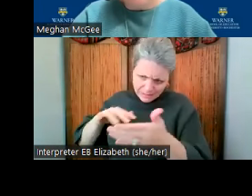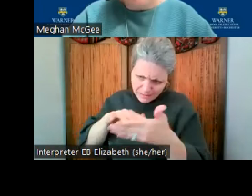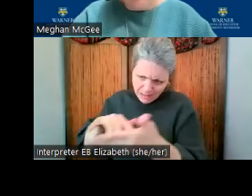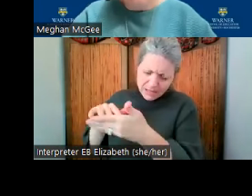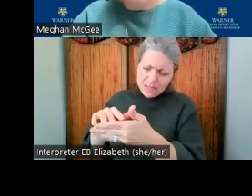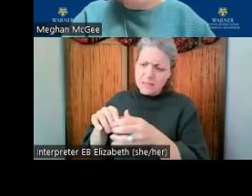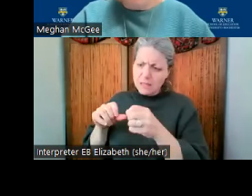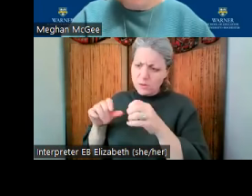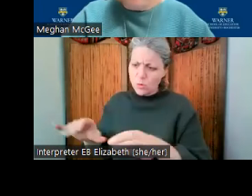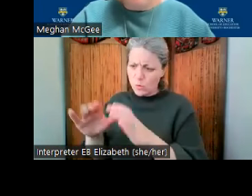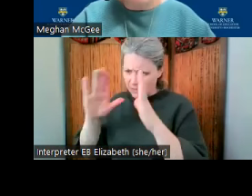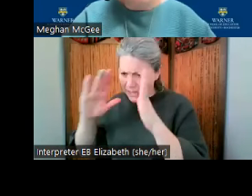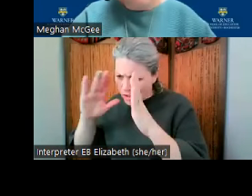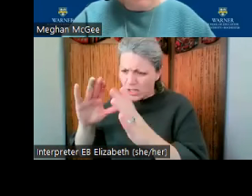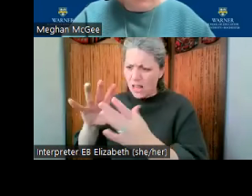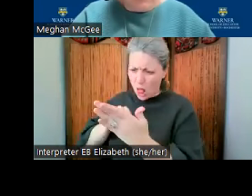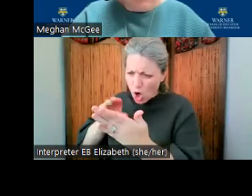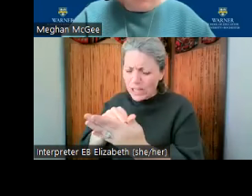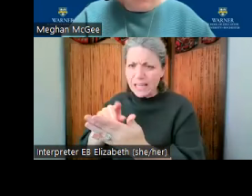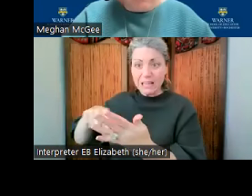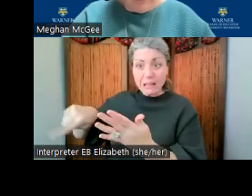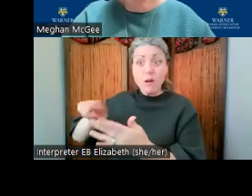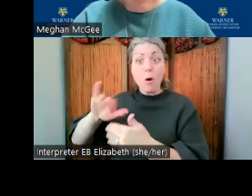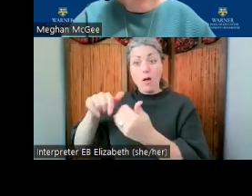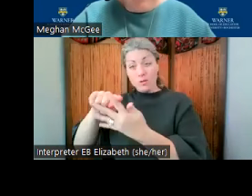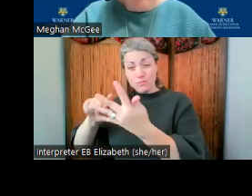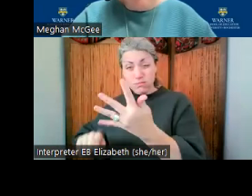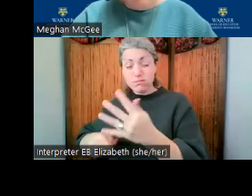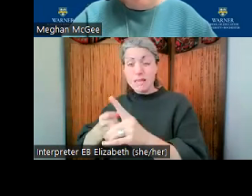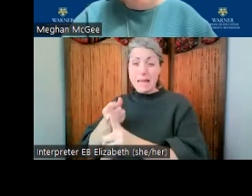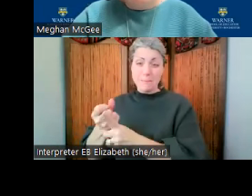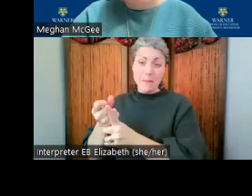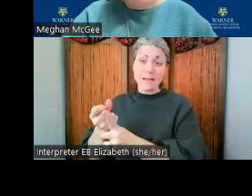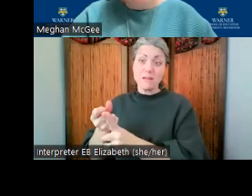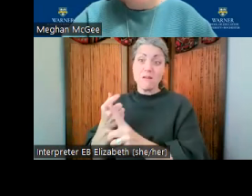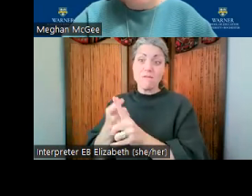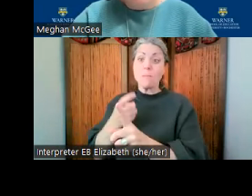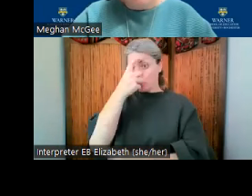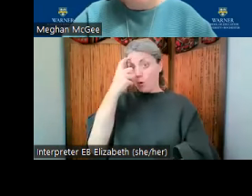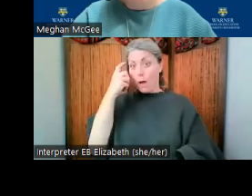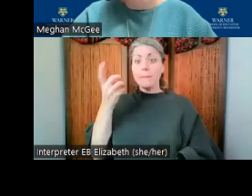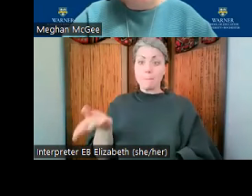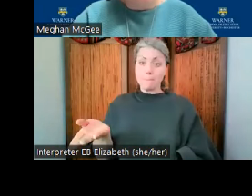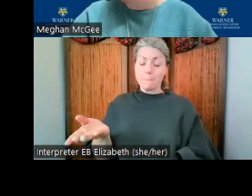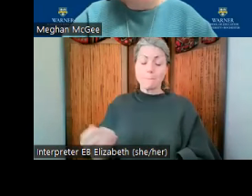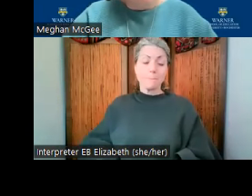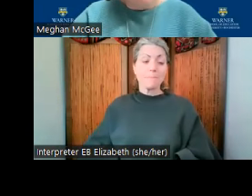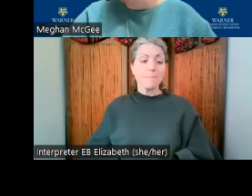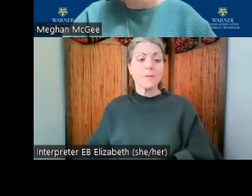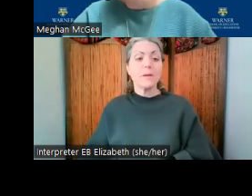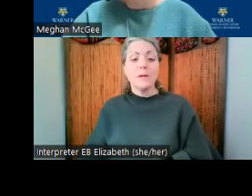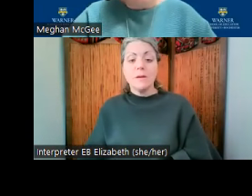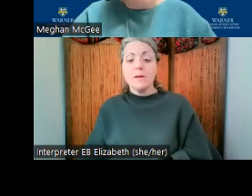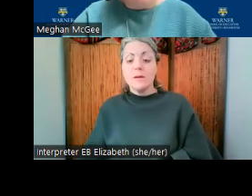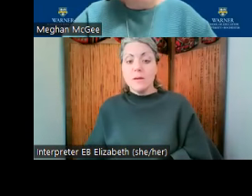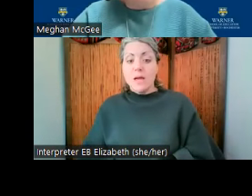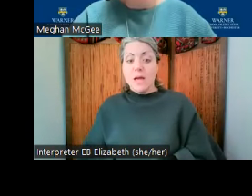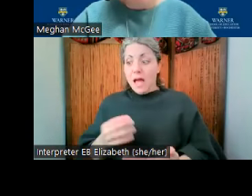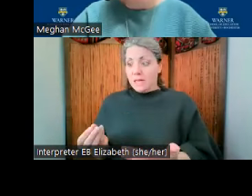endurance for attention and learning, especially in social environments, and learning how to engage